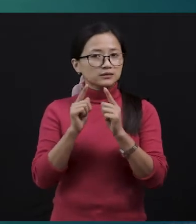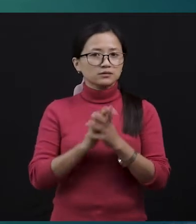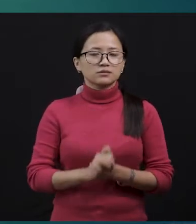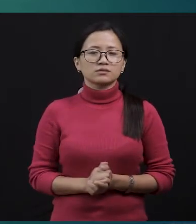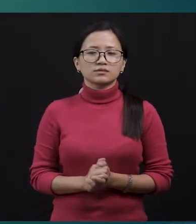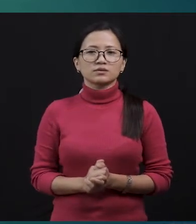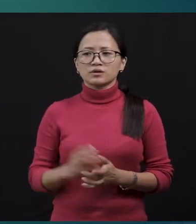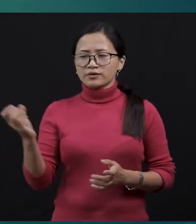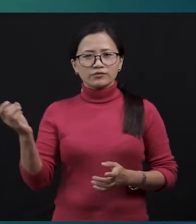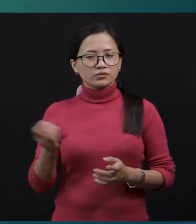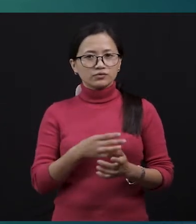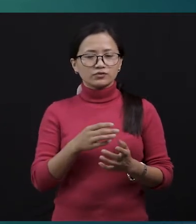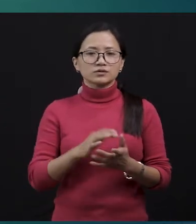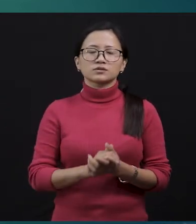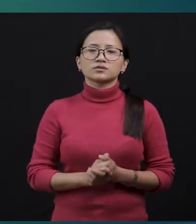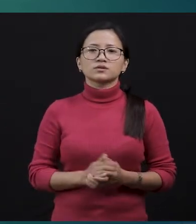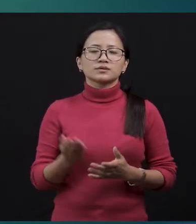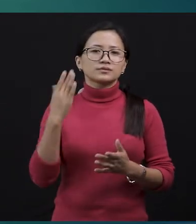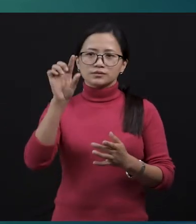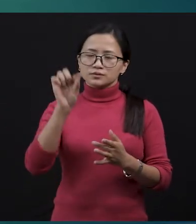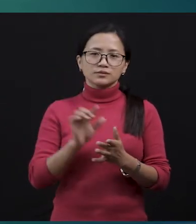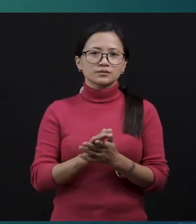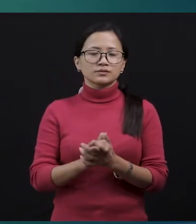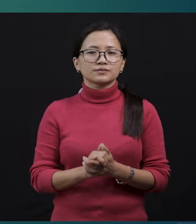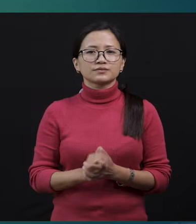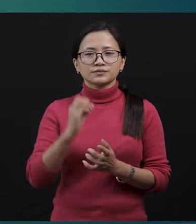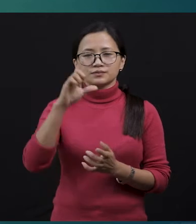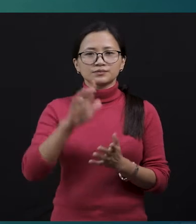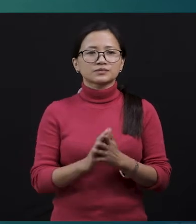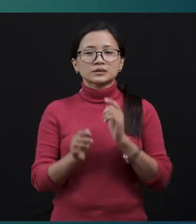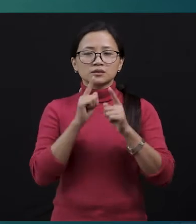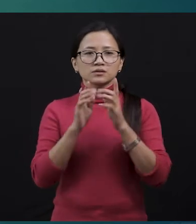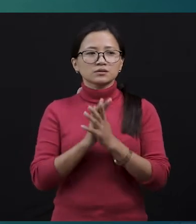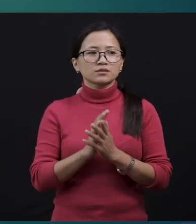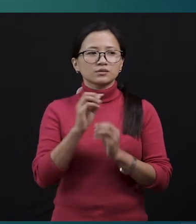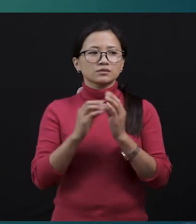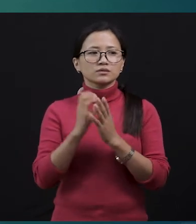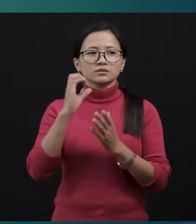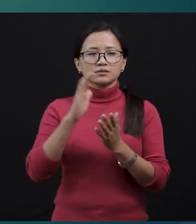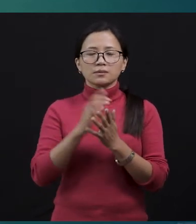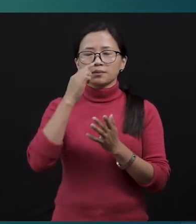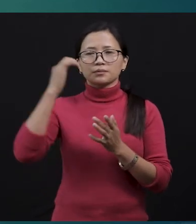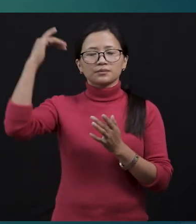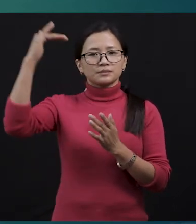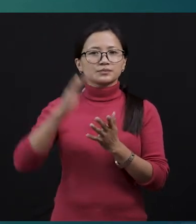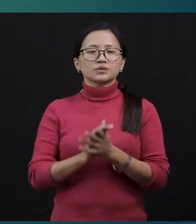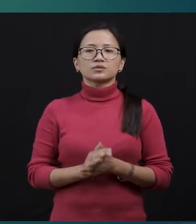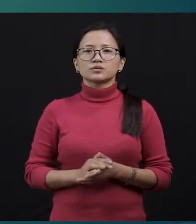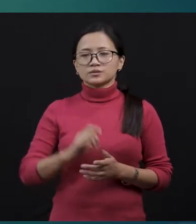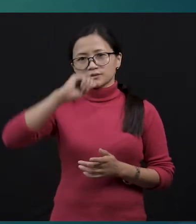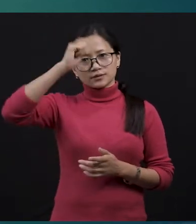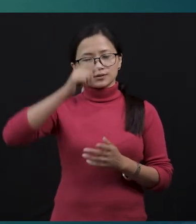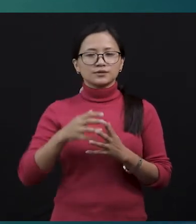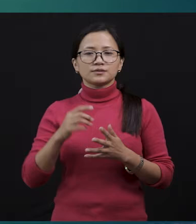I will just give a quick recap of what we did in the previous class. We have discussed about Kalpana Chawla, who was an Indian American. That